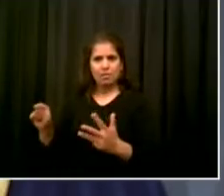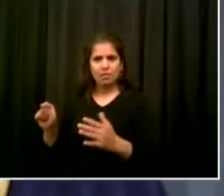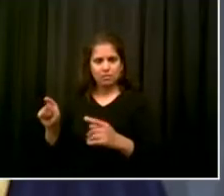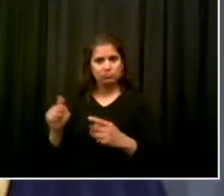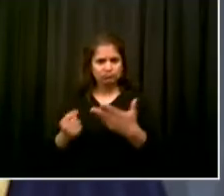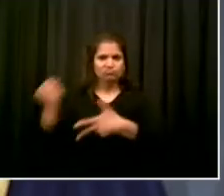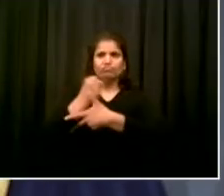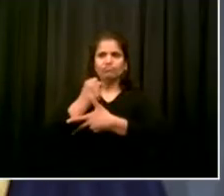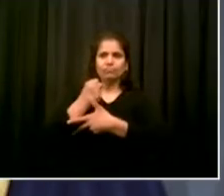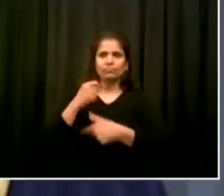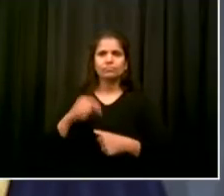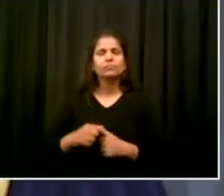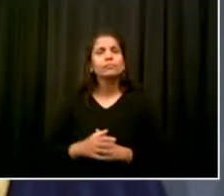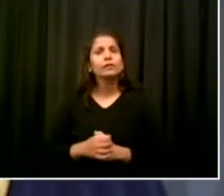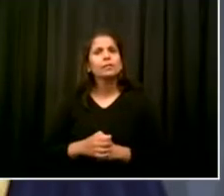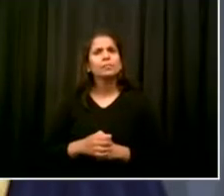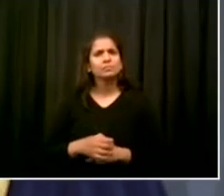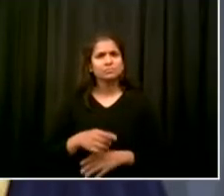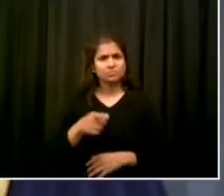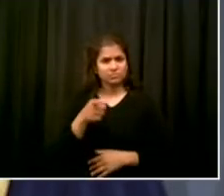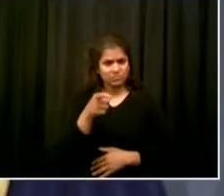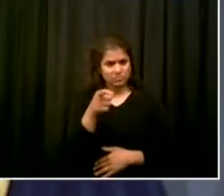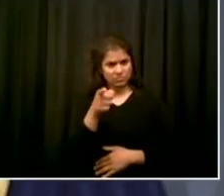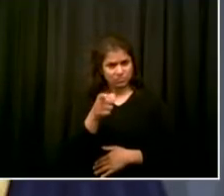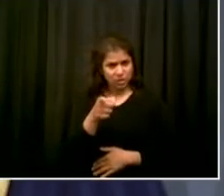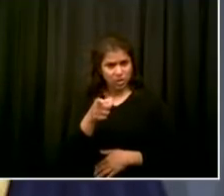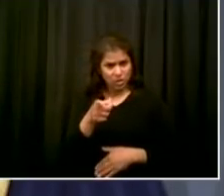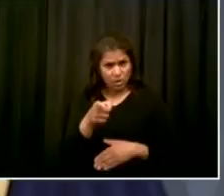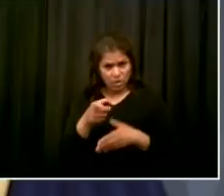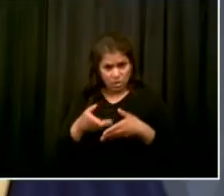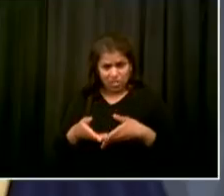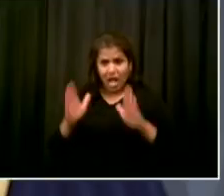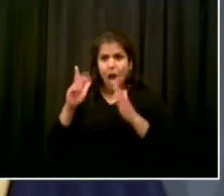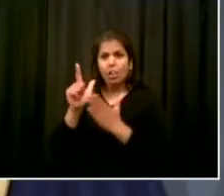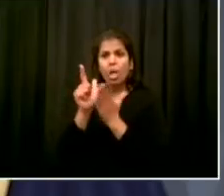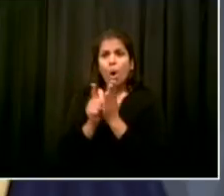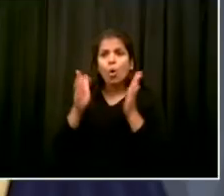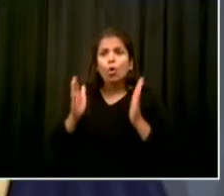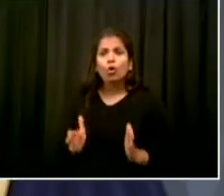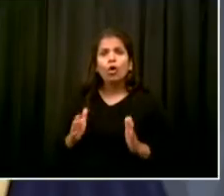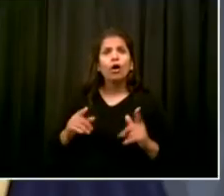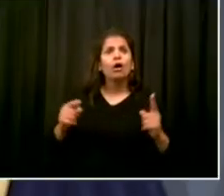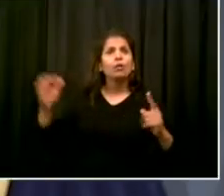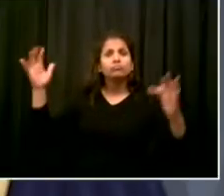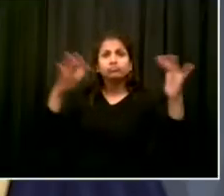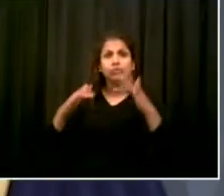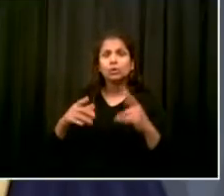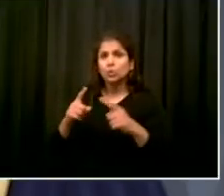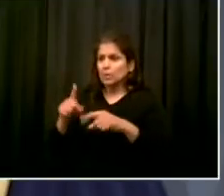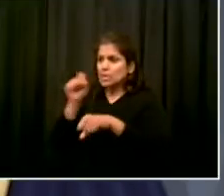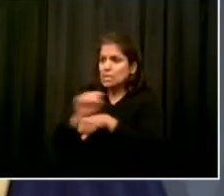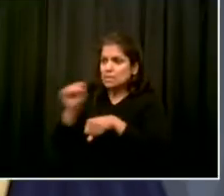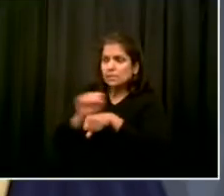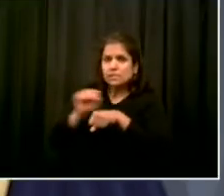I'm just not sure what's changed. So I'm wondering if you can be specific to what has allowed the process to move faster, if that's